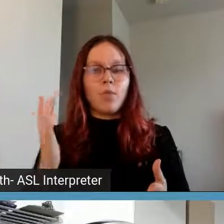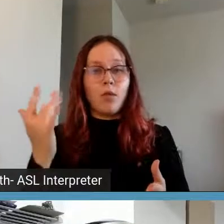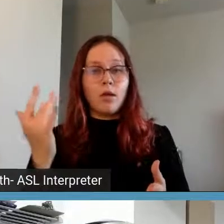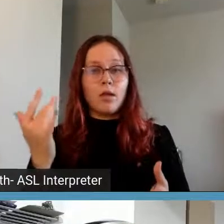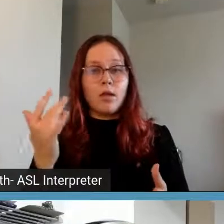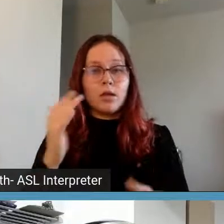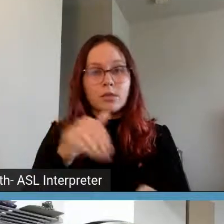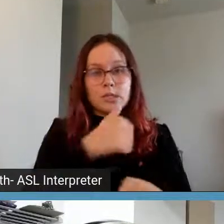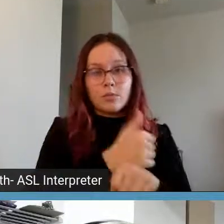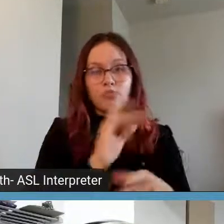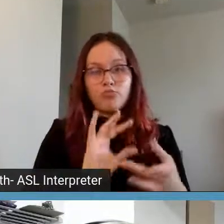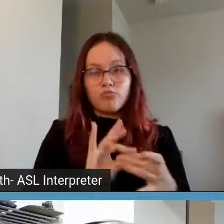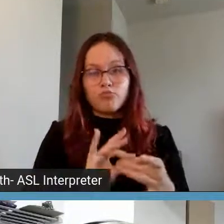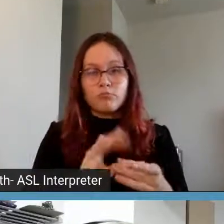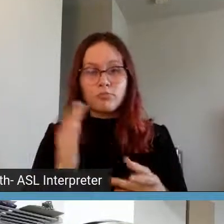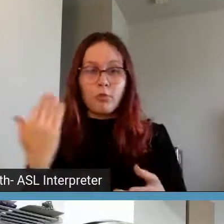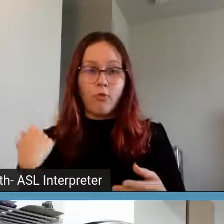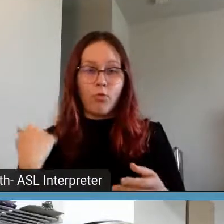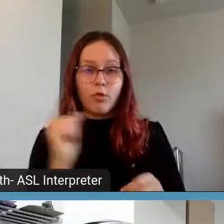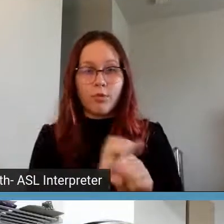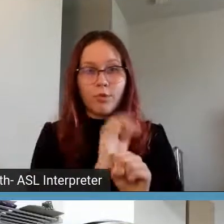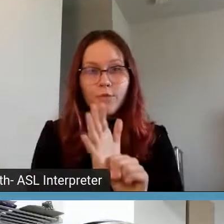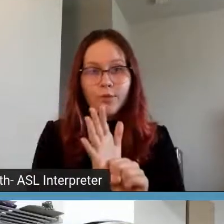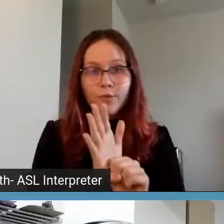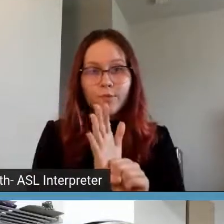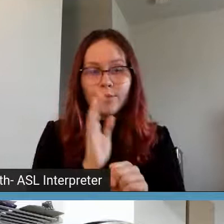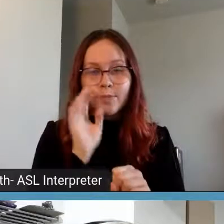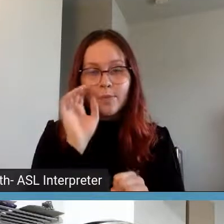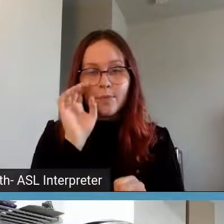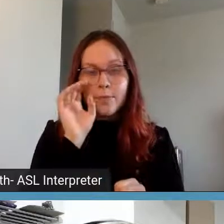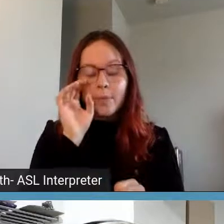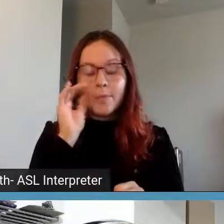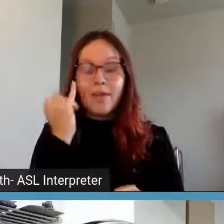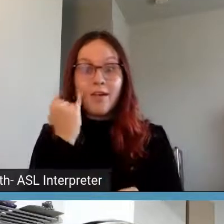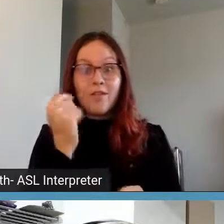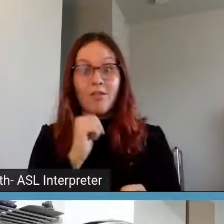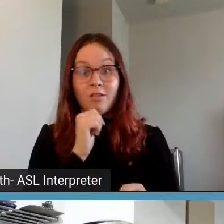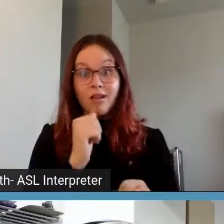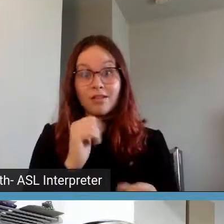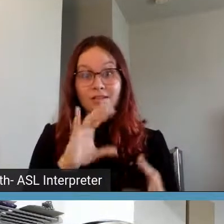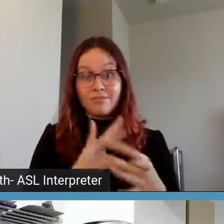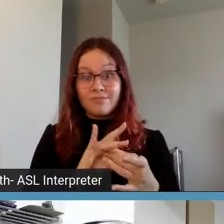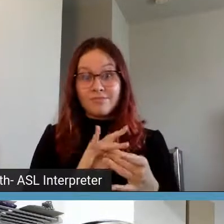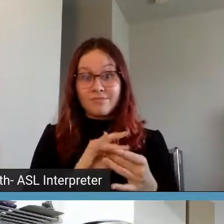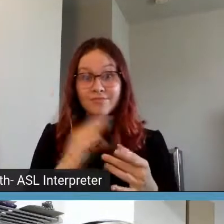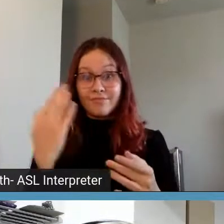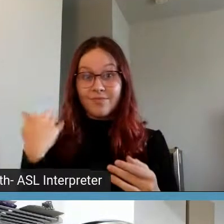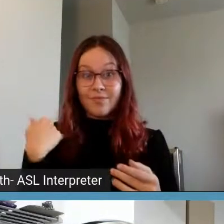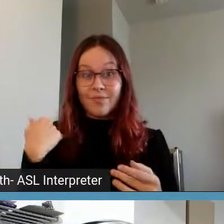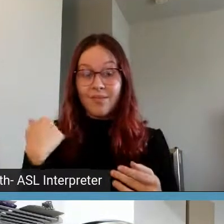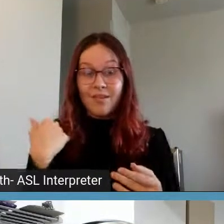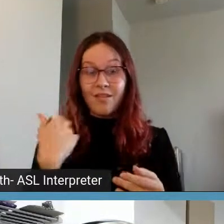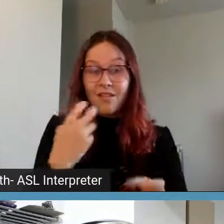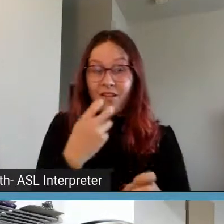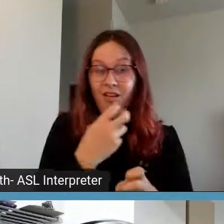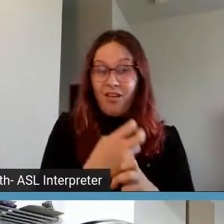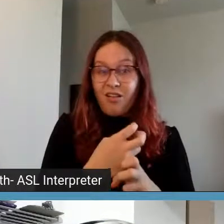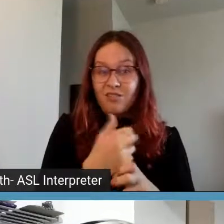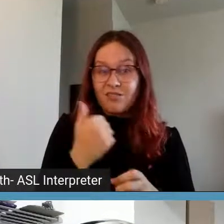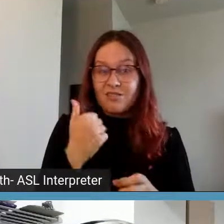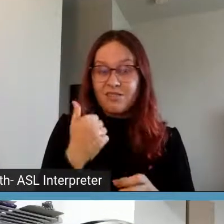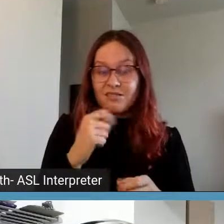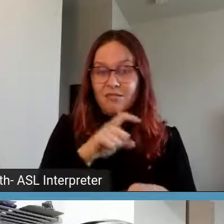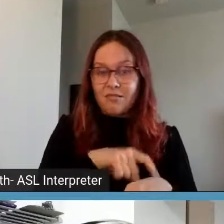them for this particular moment. And if we hadn't had those relationships, I don't think we would have fared too well. We probably would have spent more money that we didn't